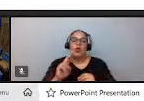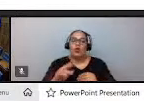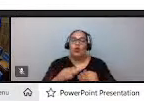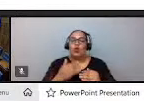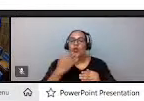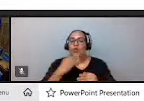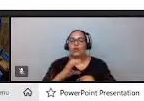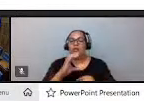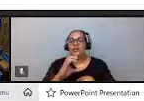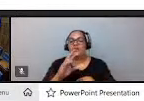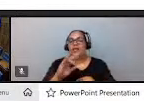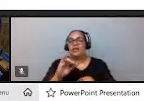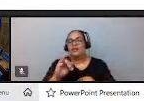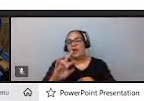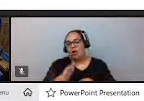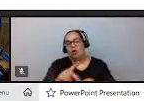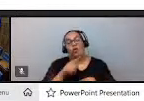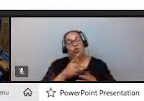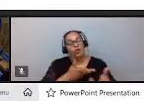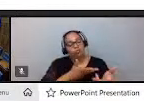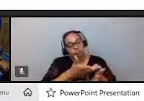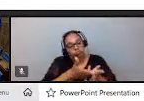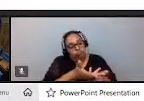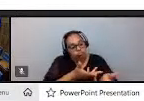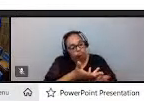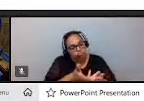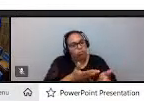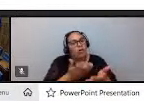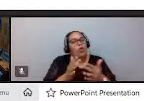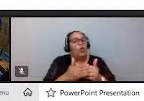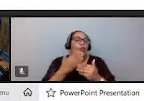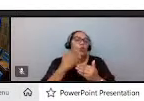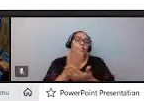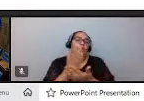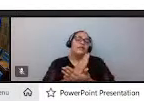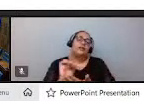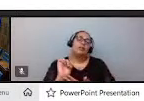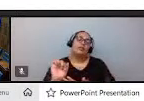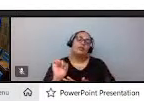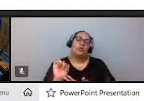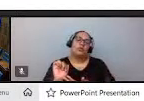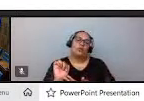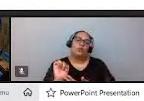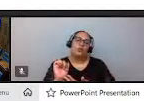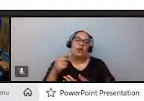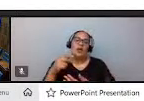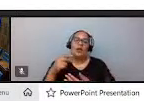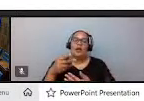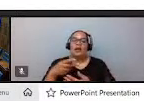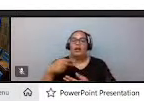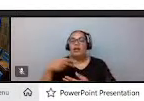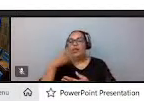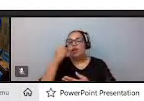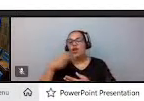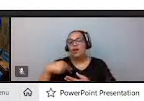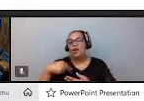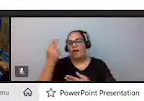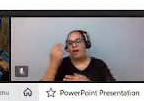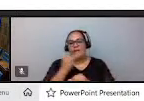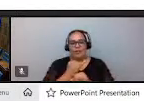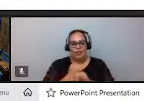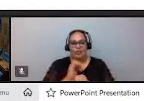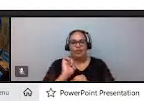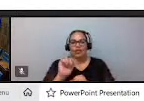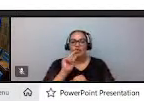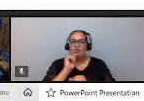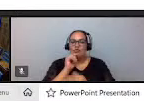the CSR and these are with um some of the The Higher Learning institutions um that